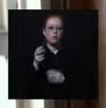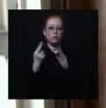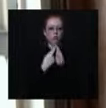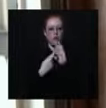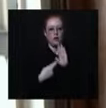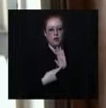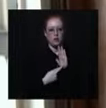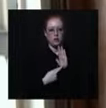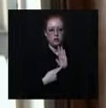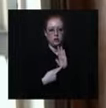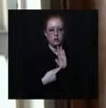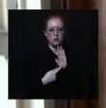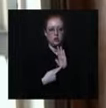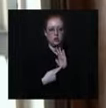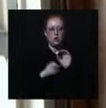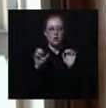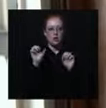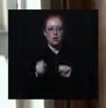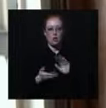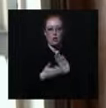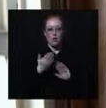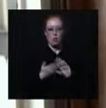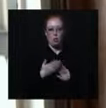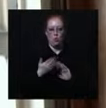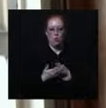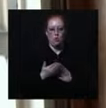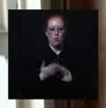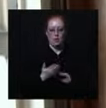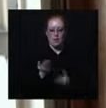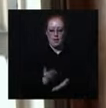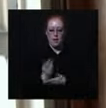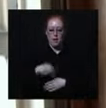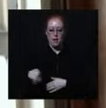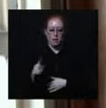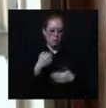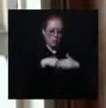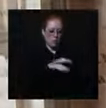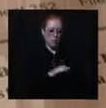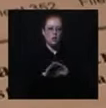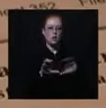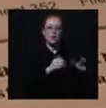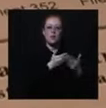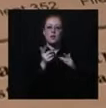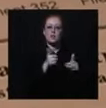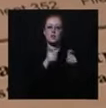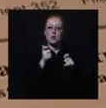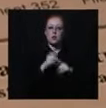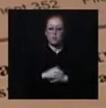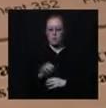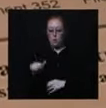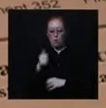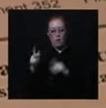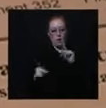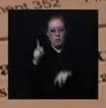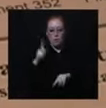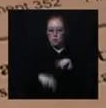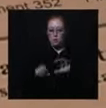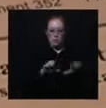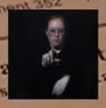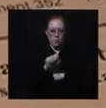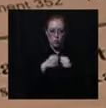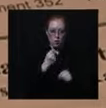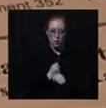regulations and rules that they could operate under that were going to allow them to do things and do them a lot quicker. What others couldn't get done in over 20